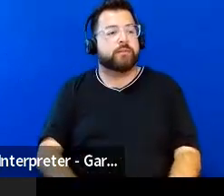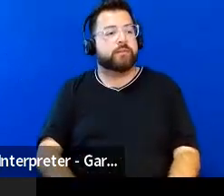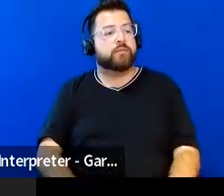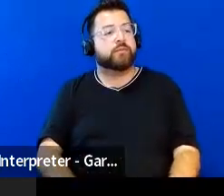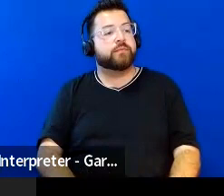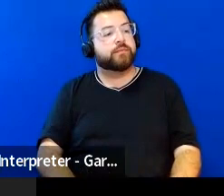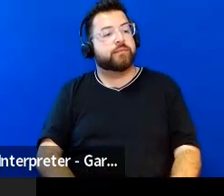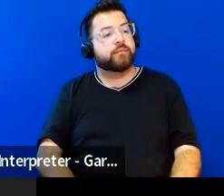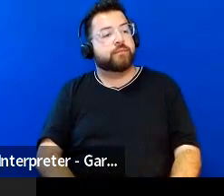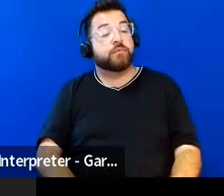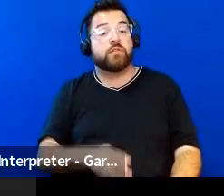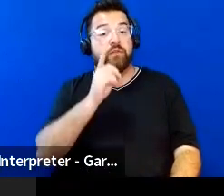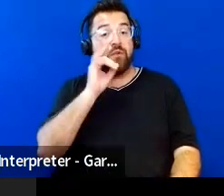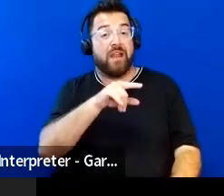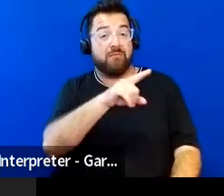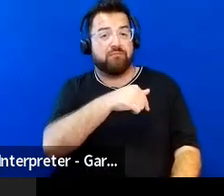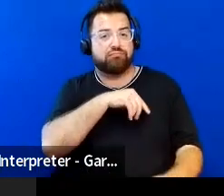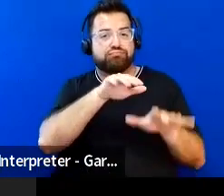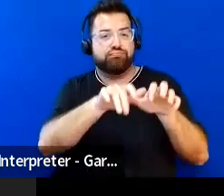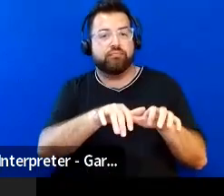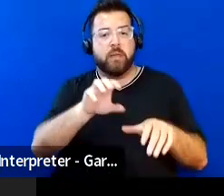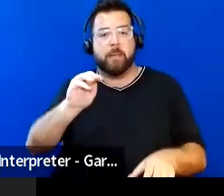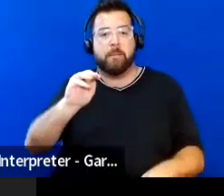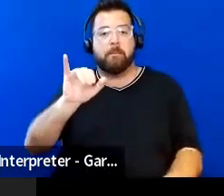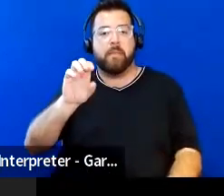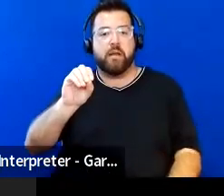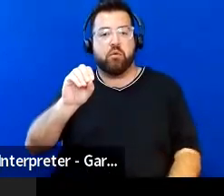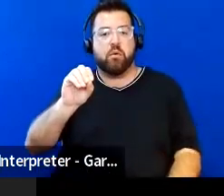this one, I put microbiology in for my